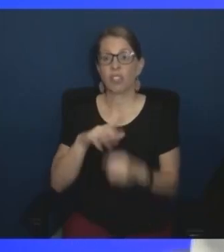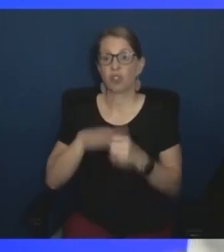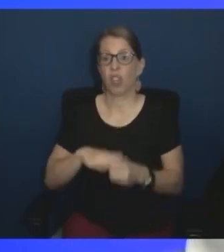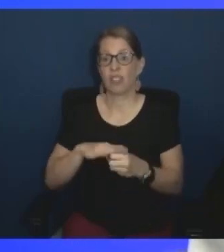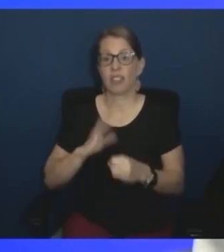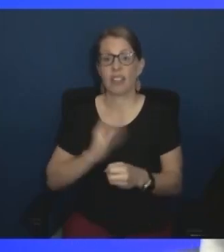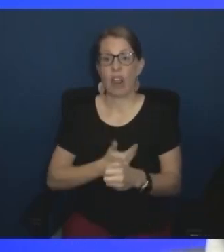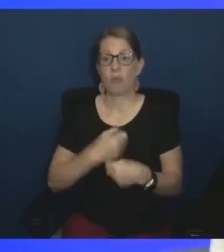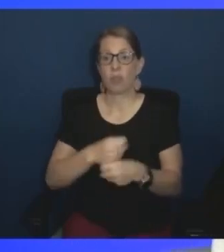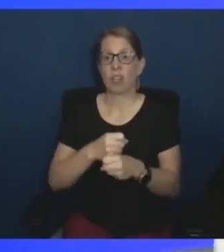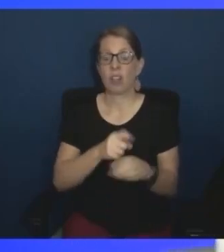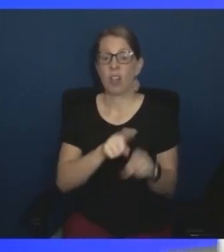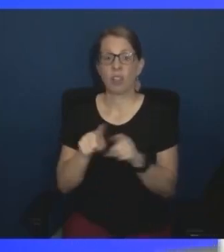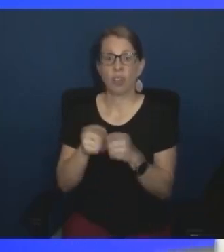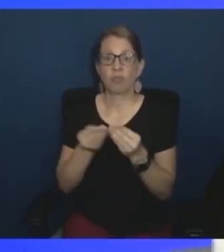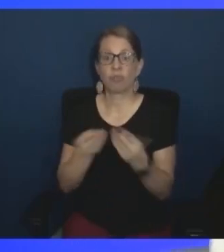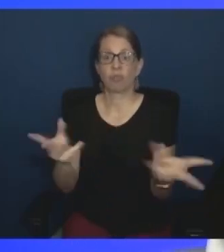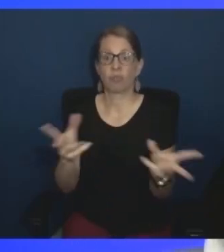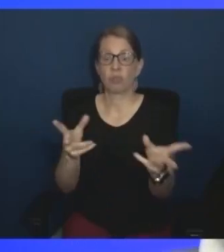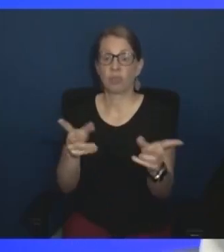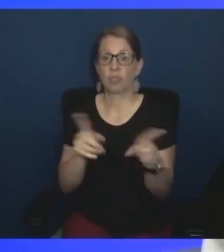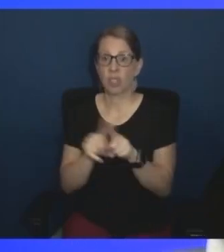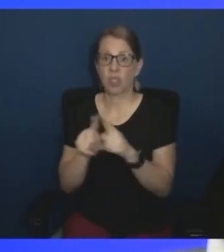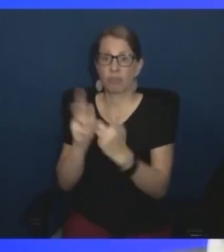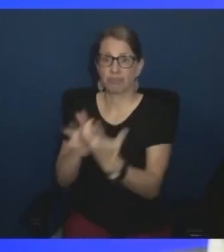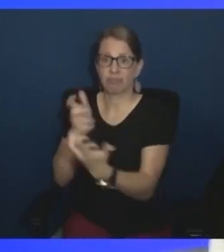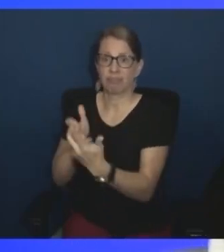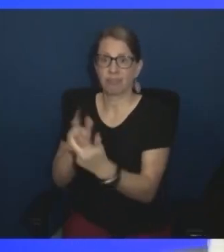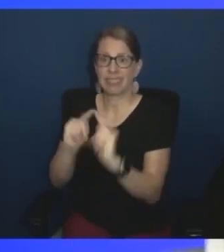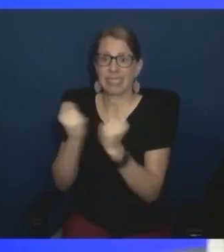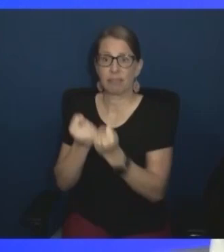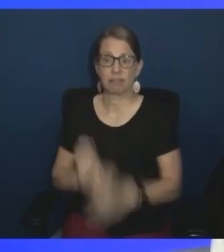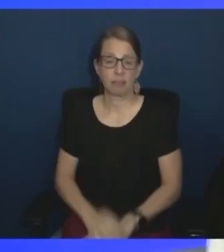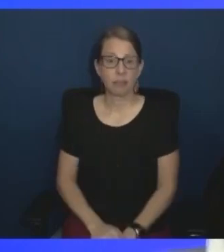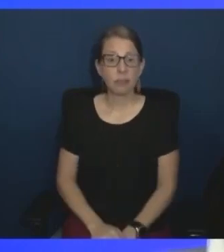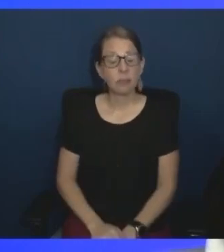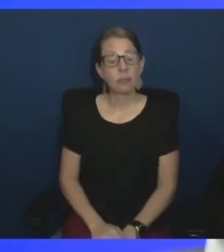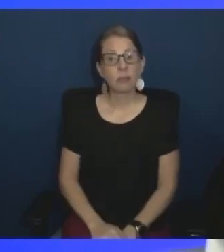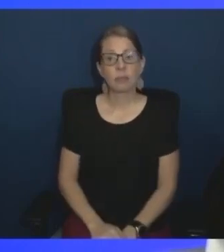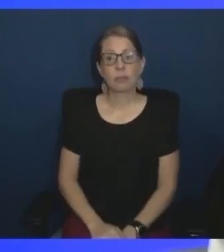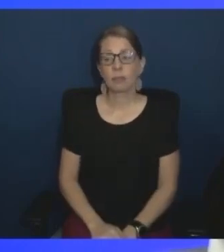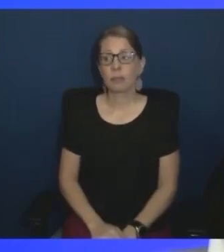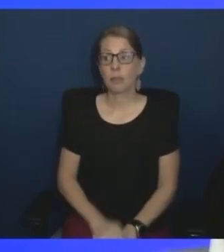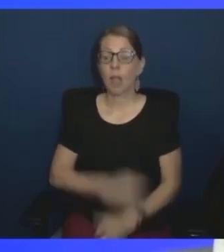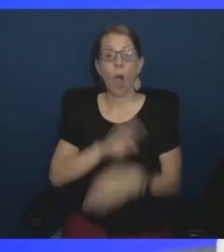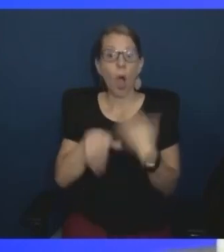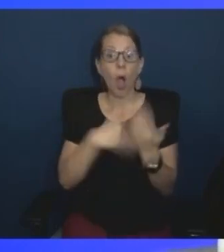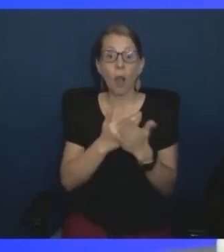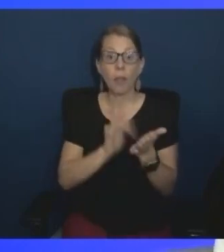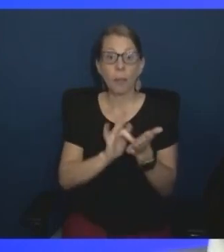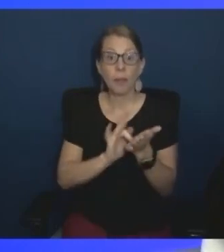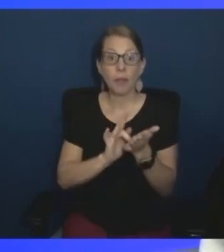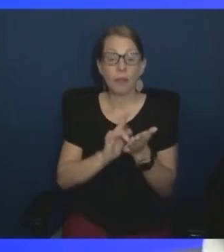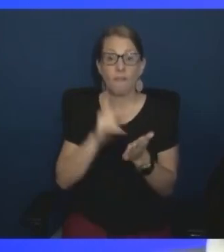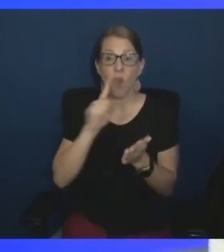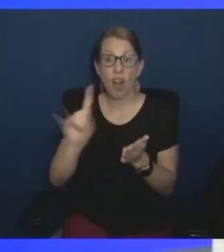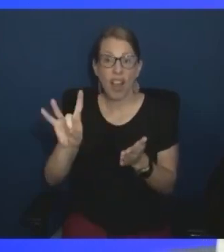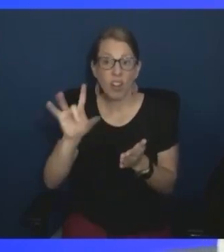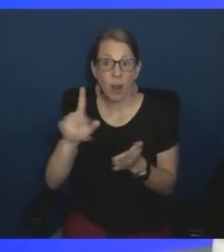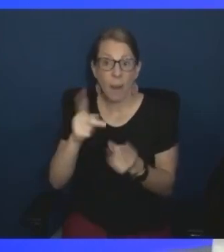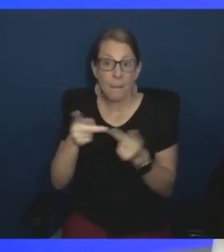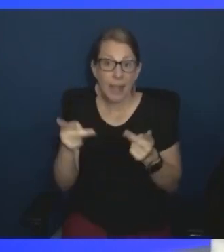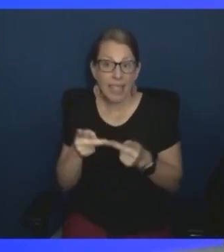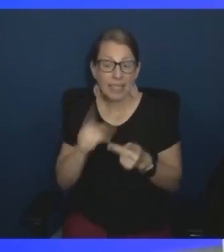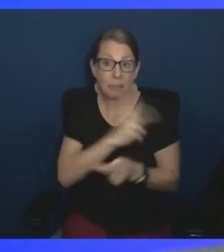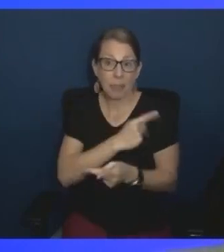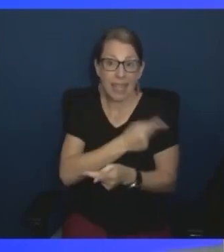and acquisition teams. You can imagine what it's like to get all the medications that we need for 800 plus patients in the right place at the right time in a